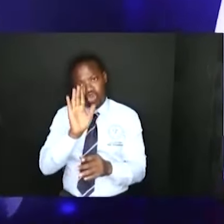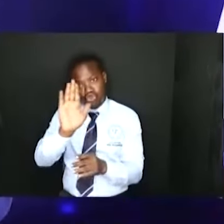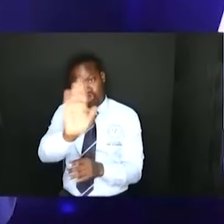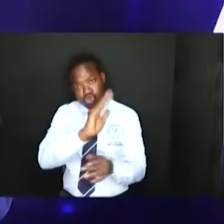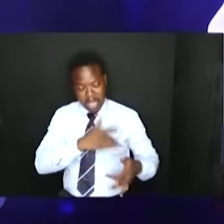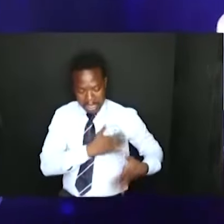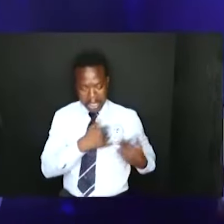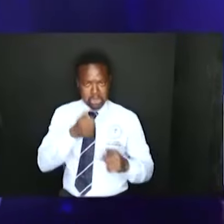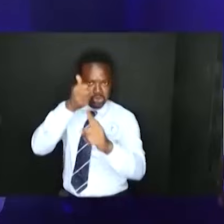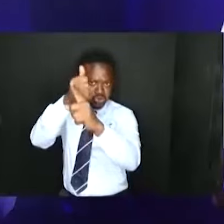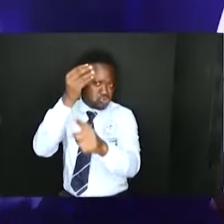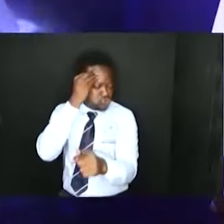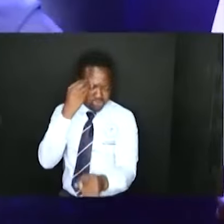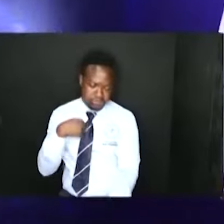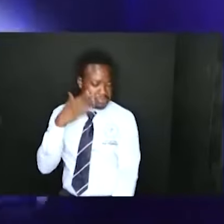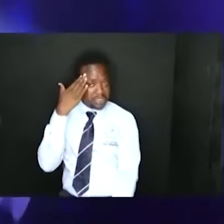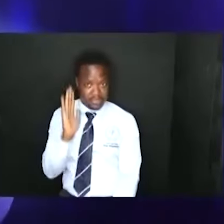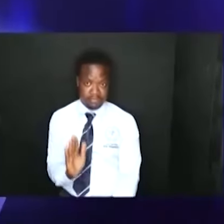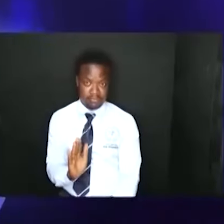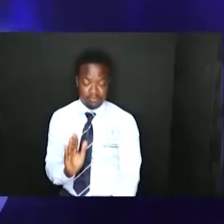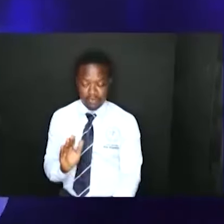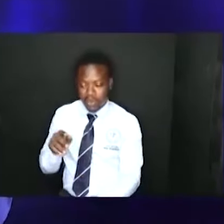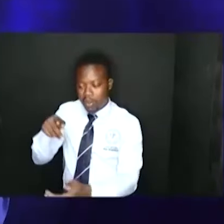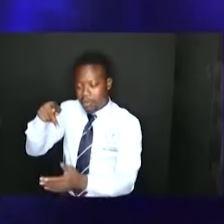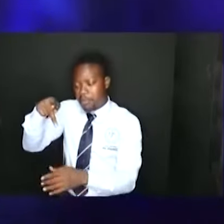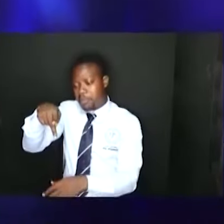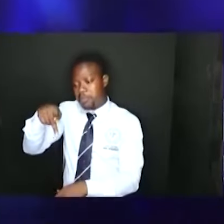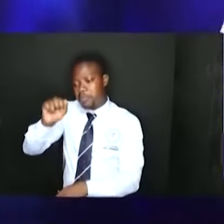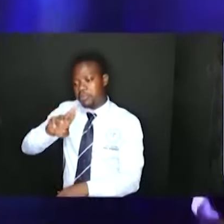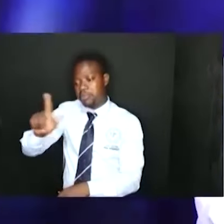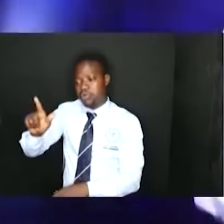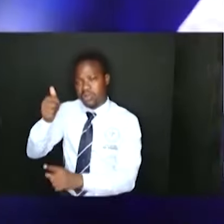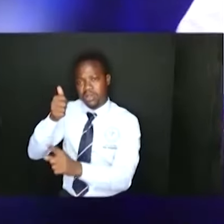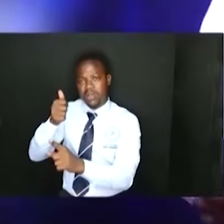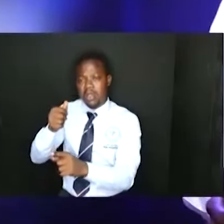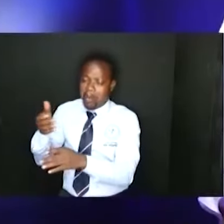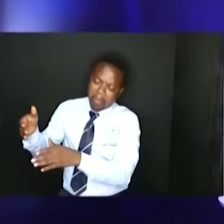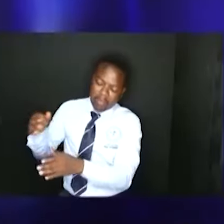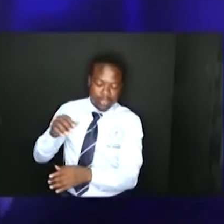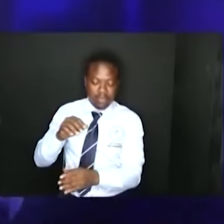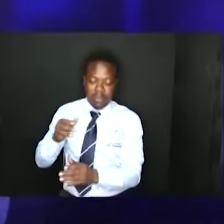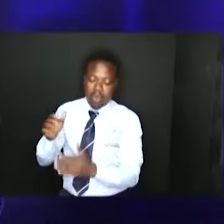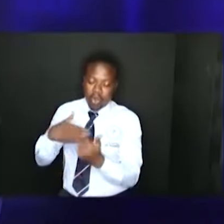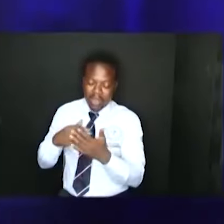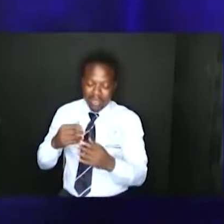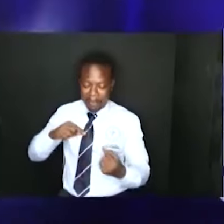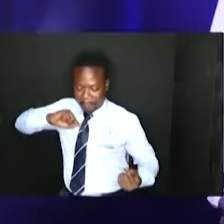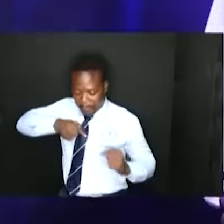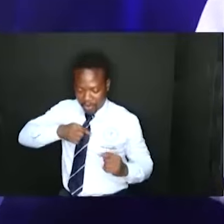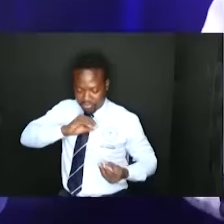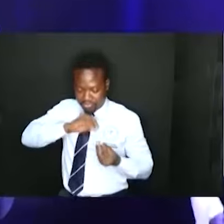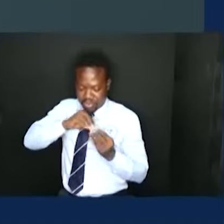heart. Unim wakuma ni jina bre. Pour out the bitterness before God. She yaudie no egu onyankopon eni. Just confess to